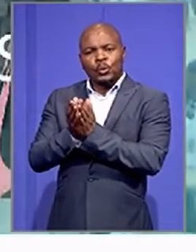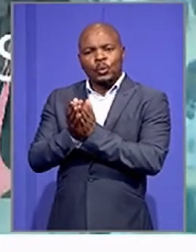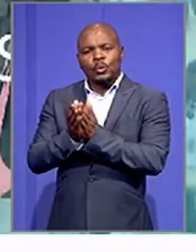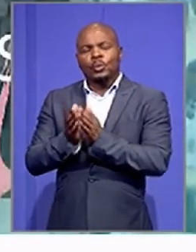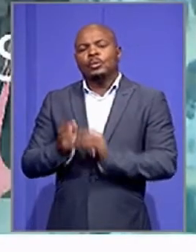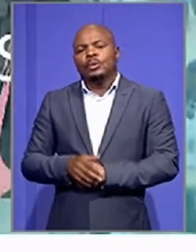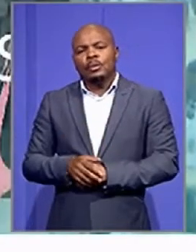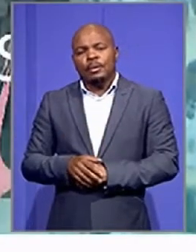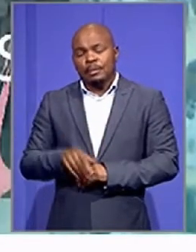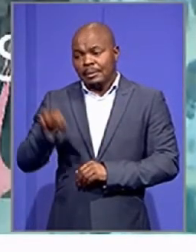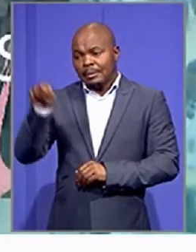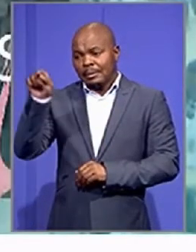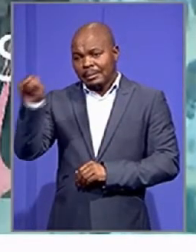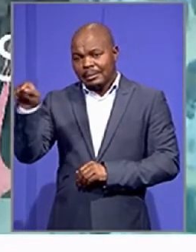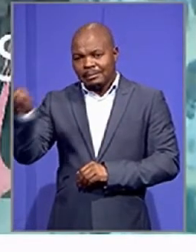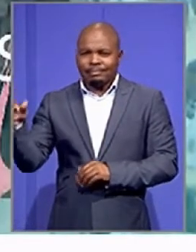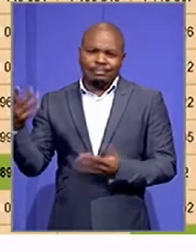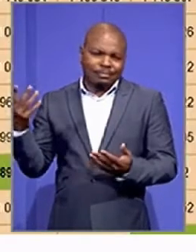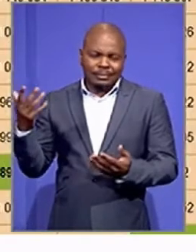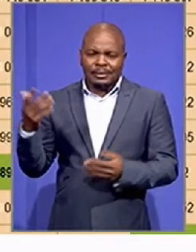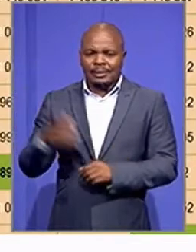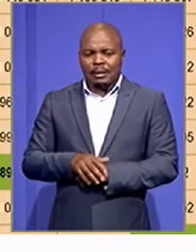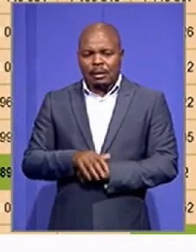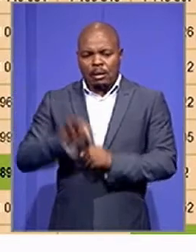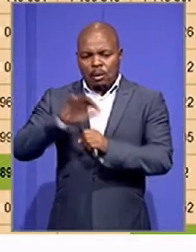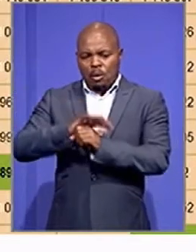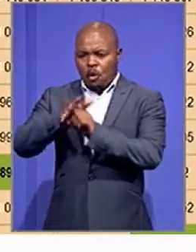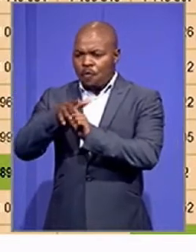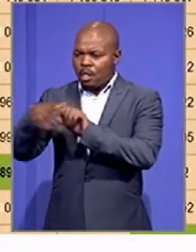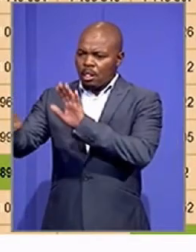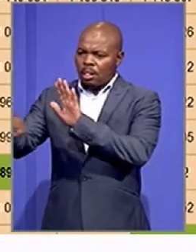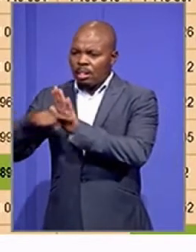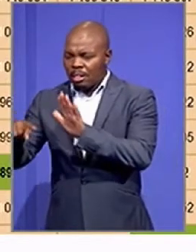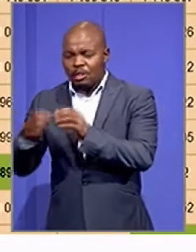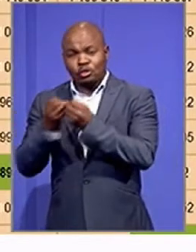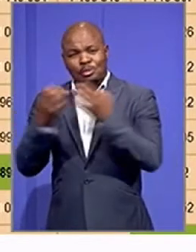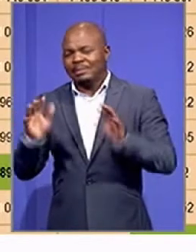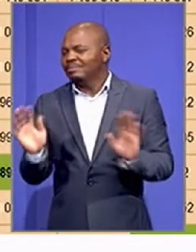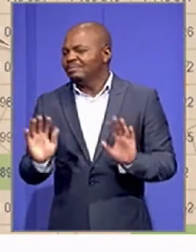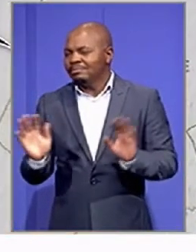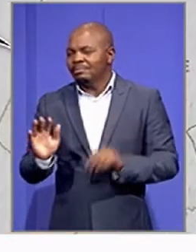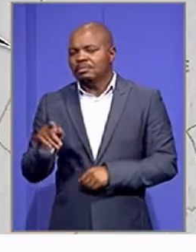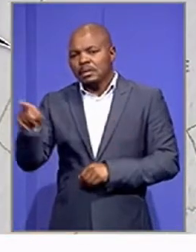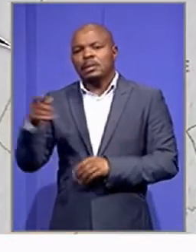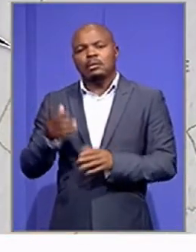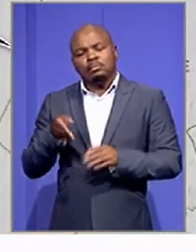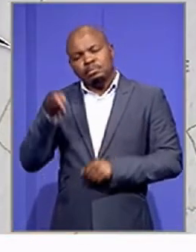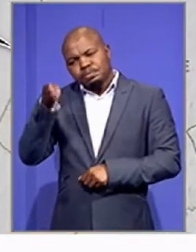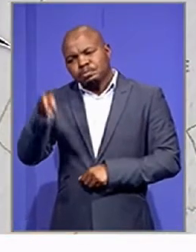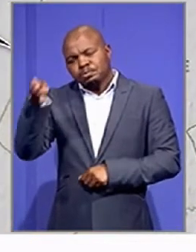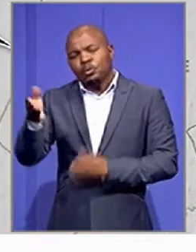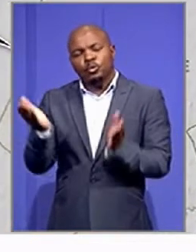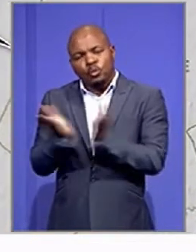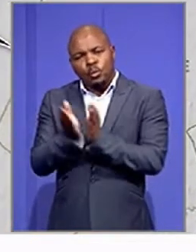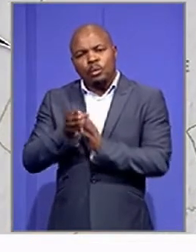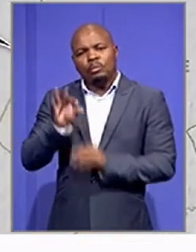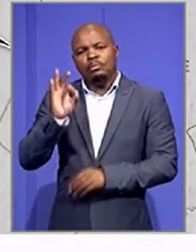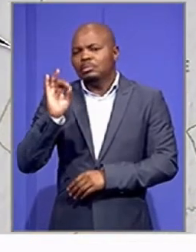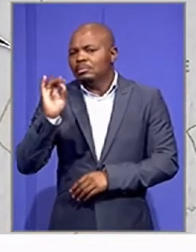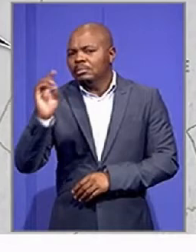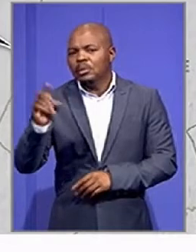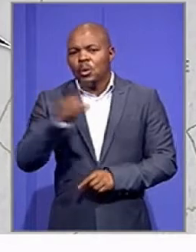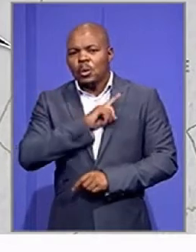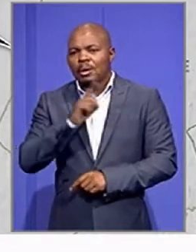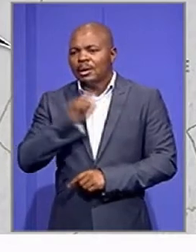schools, they were not affected that much in terms of contact time during the COVID years. because they then opted for